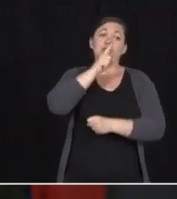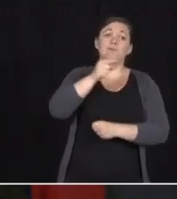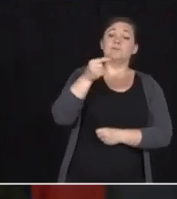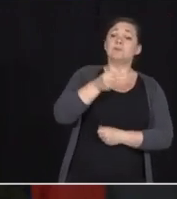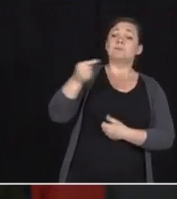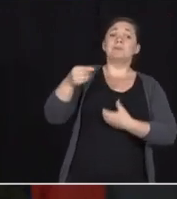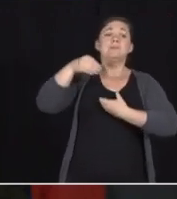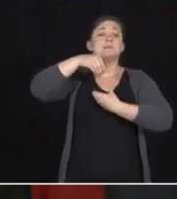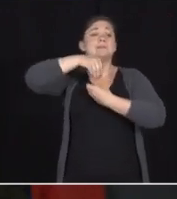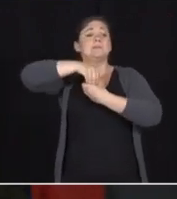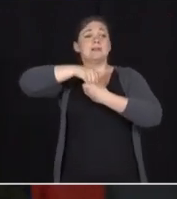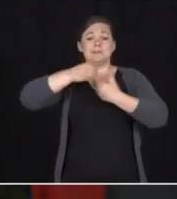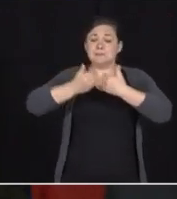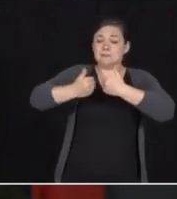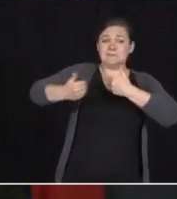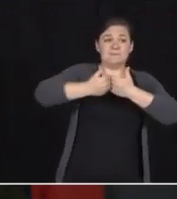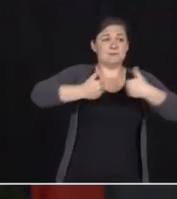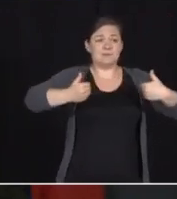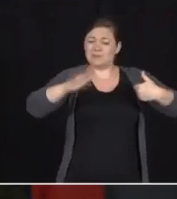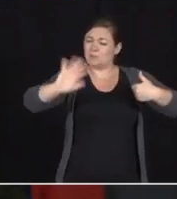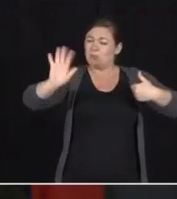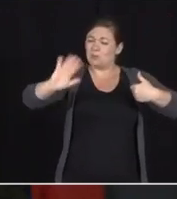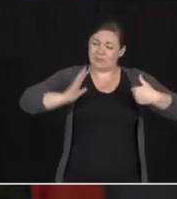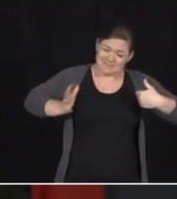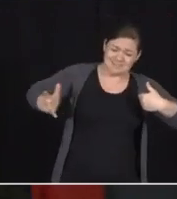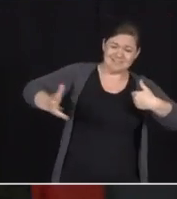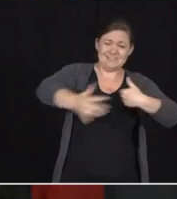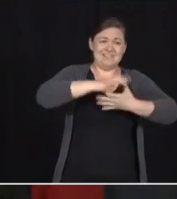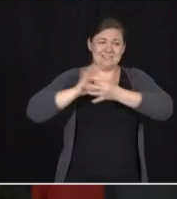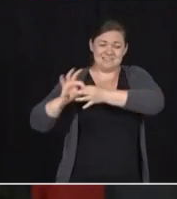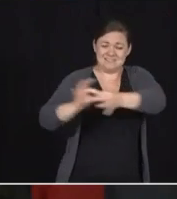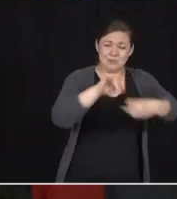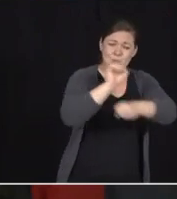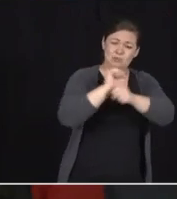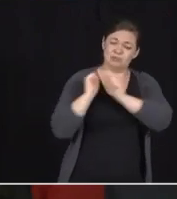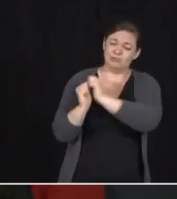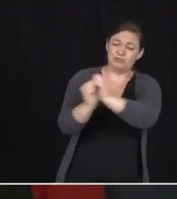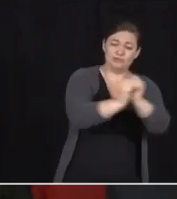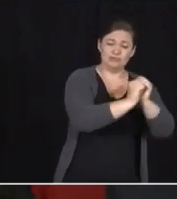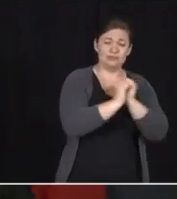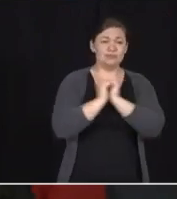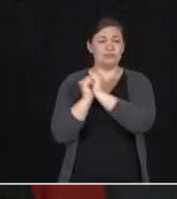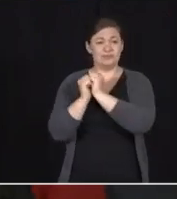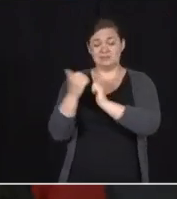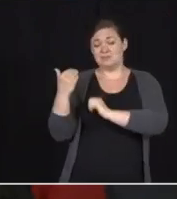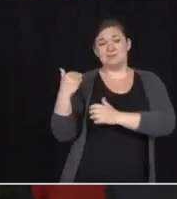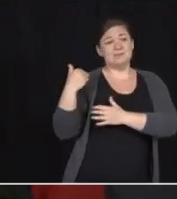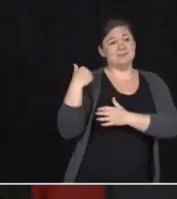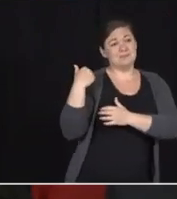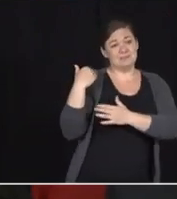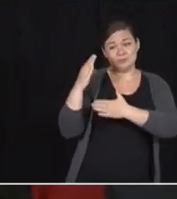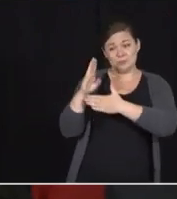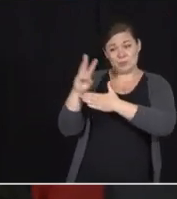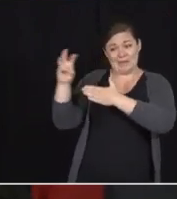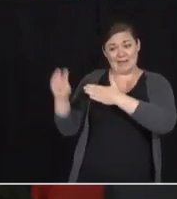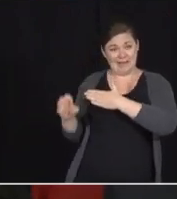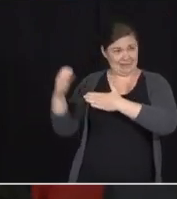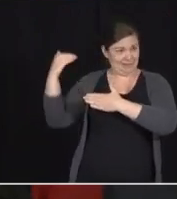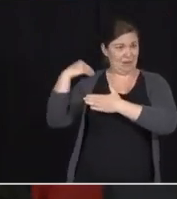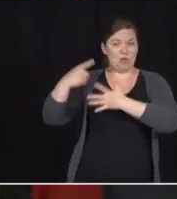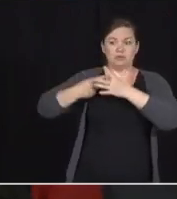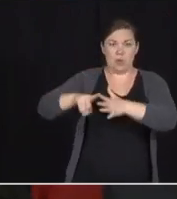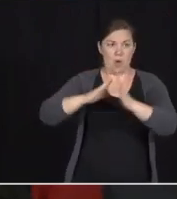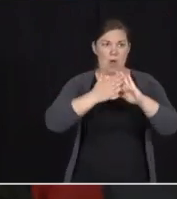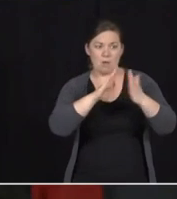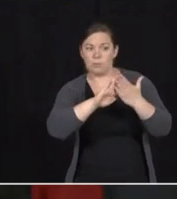And again, this weekend, we began the first steps of a robust testing program in the community. We